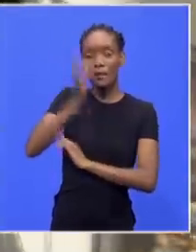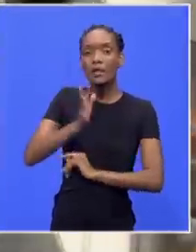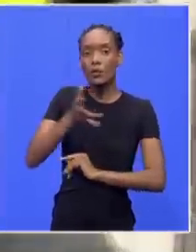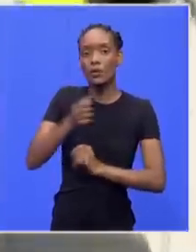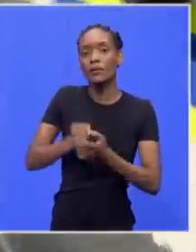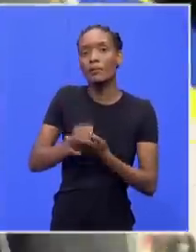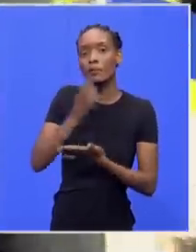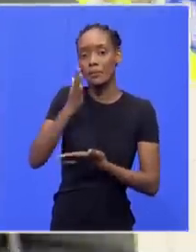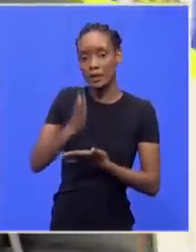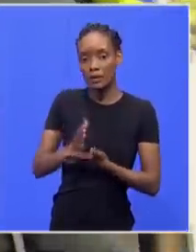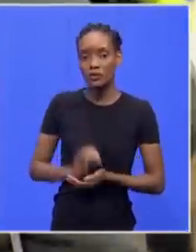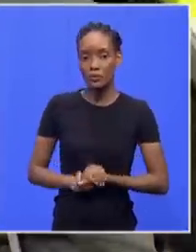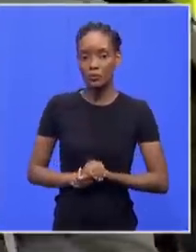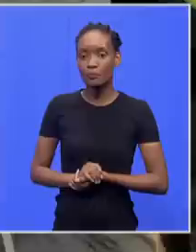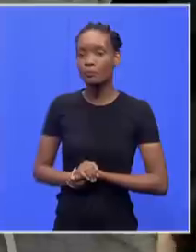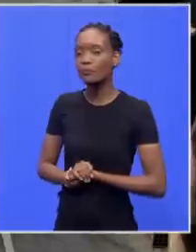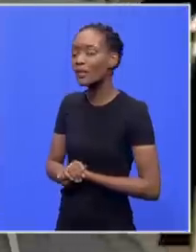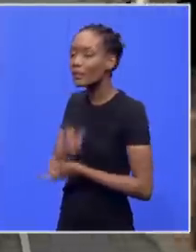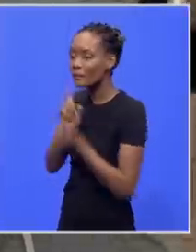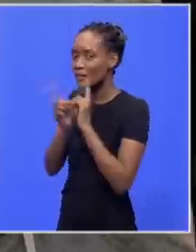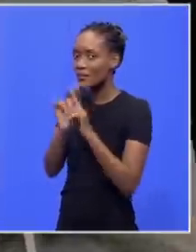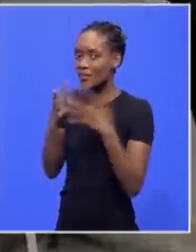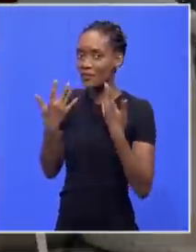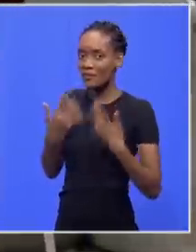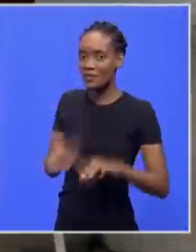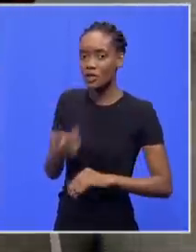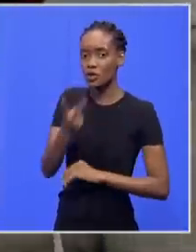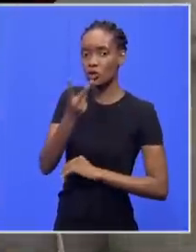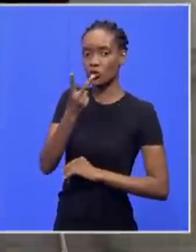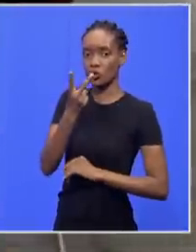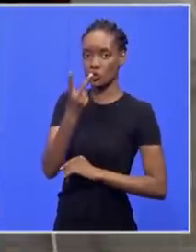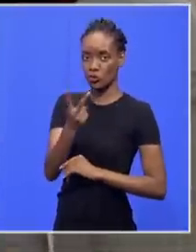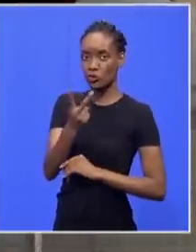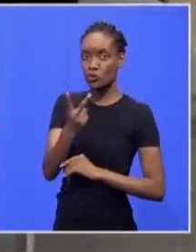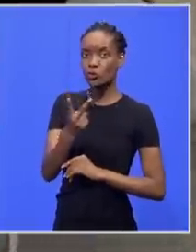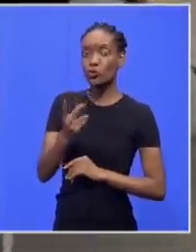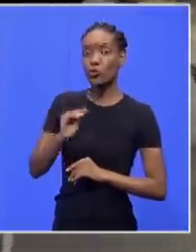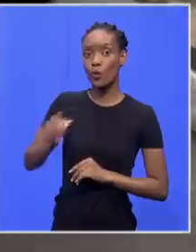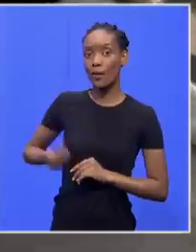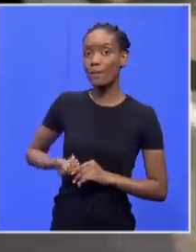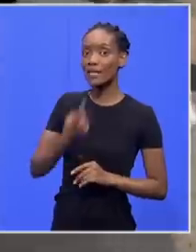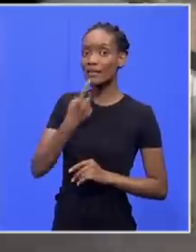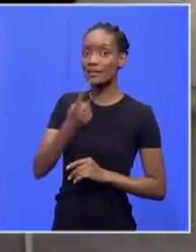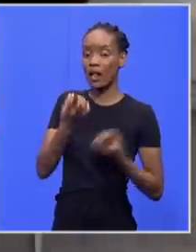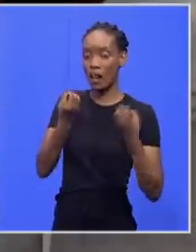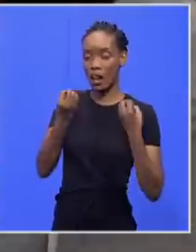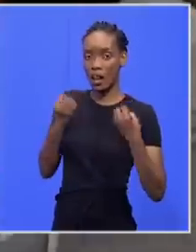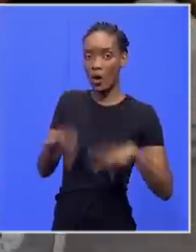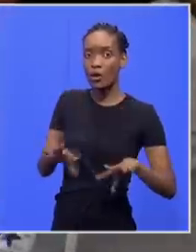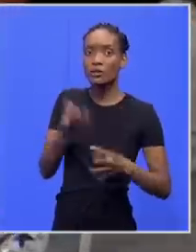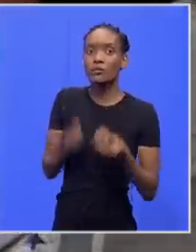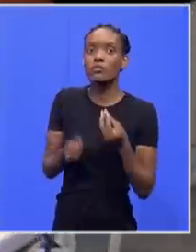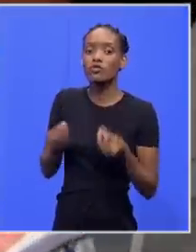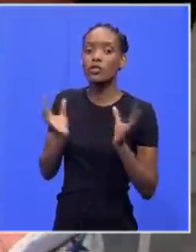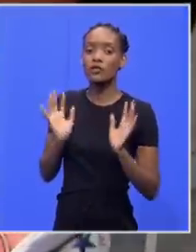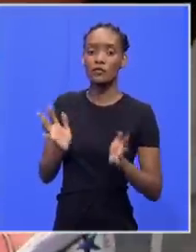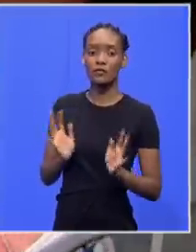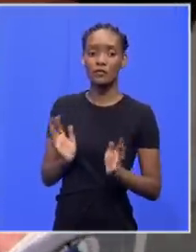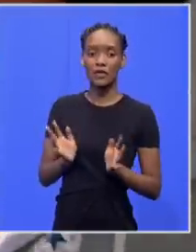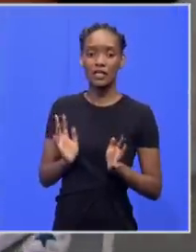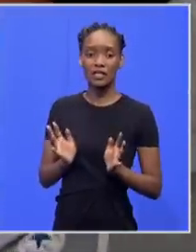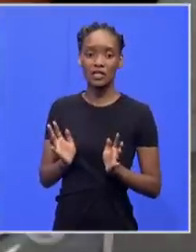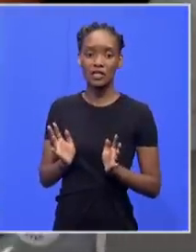to two ladies who have already talked about that they've lost their children through the very same processes. Yes. When they were